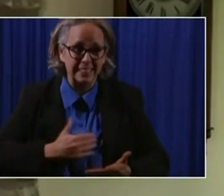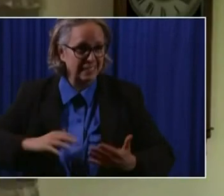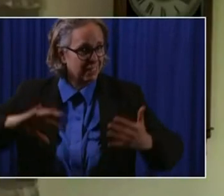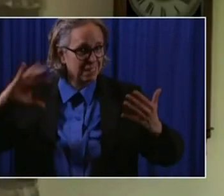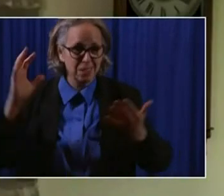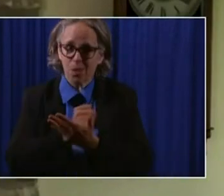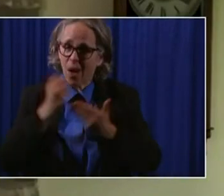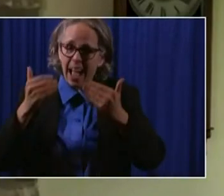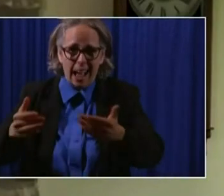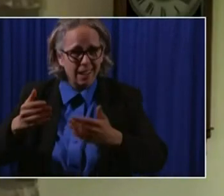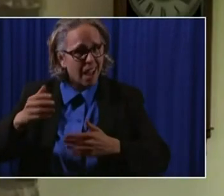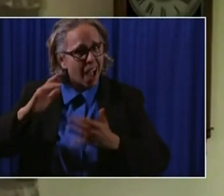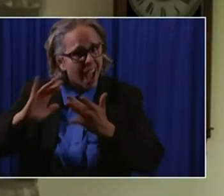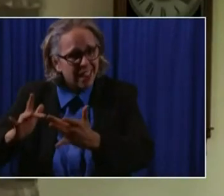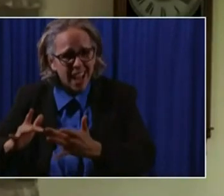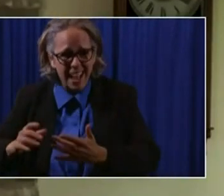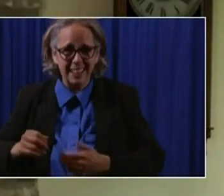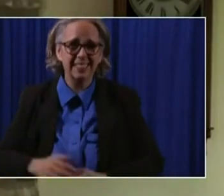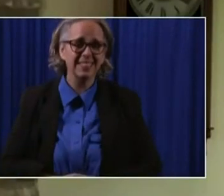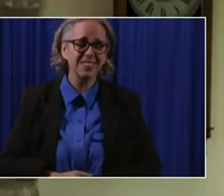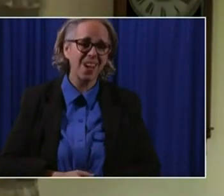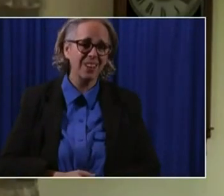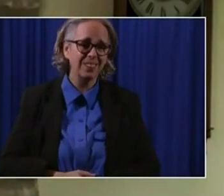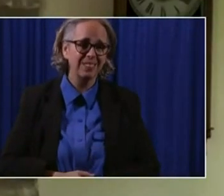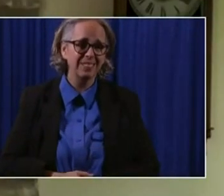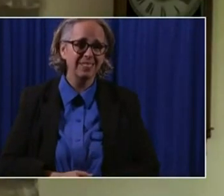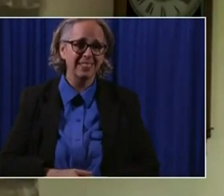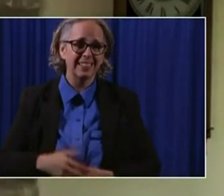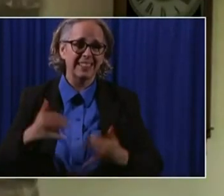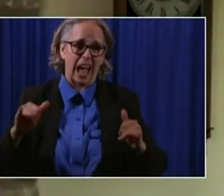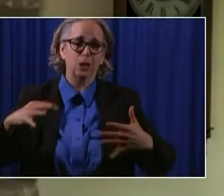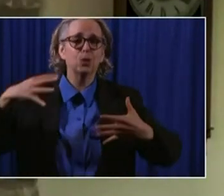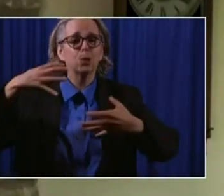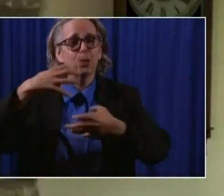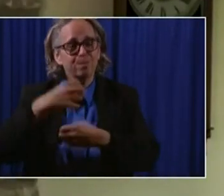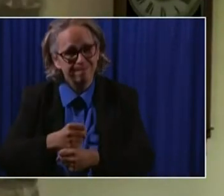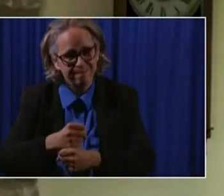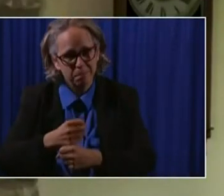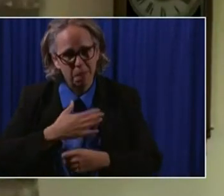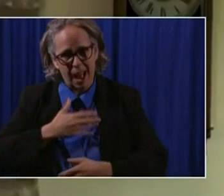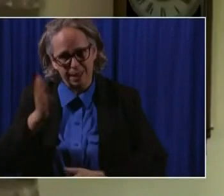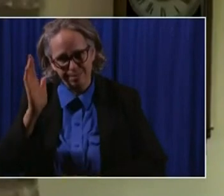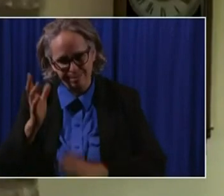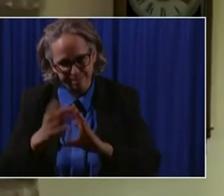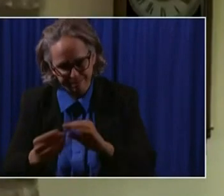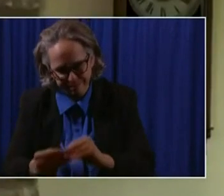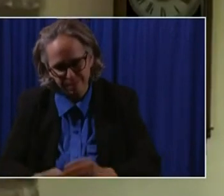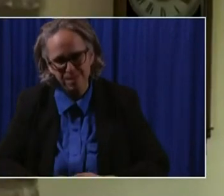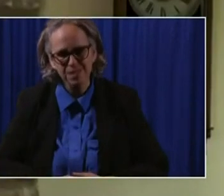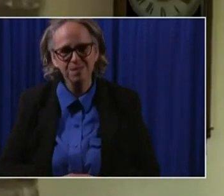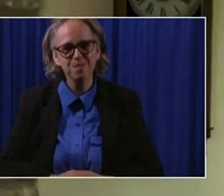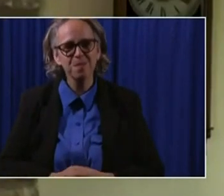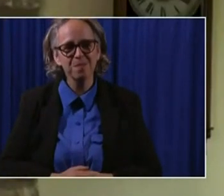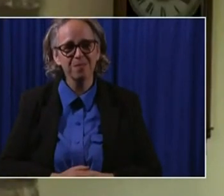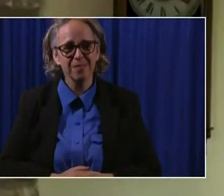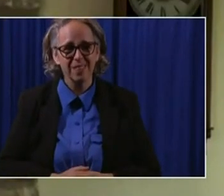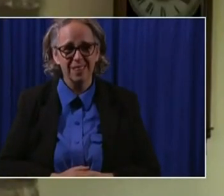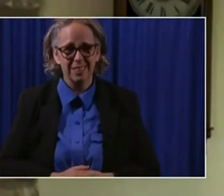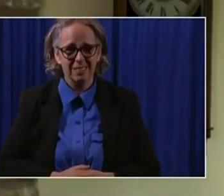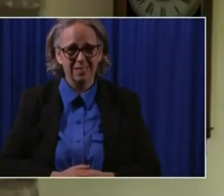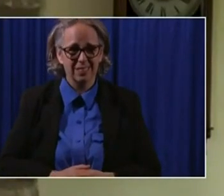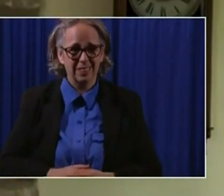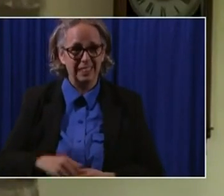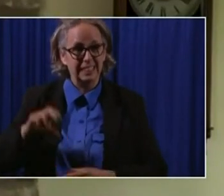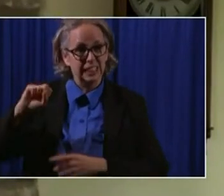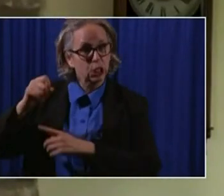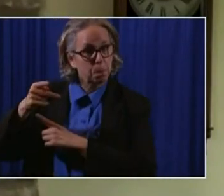good news. Just to conclude, success this year in sports is going to be measured always by wins and losses